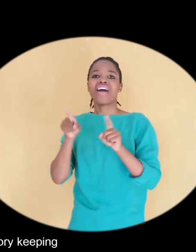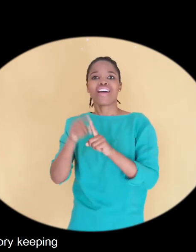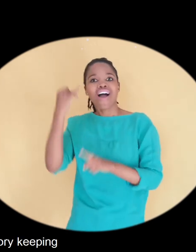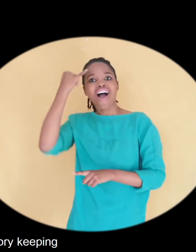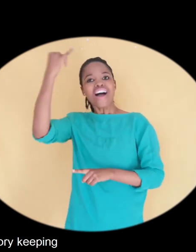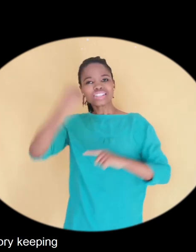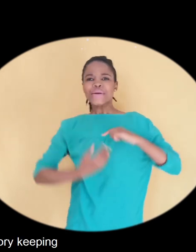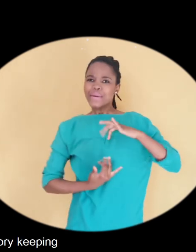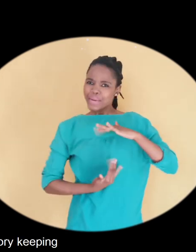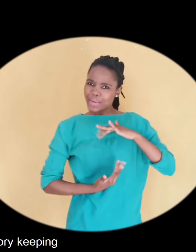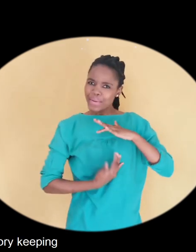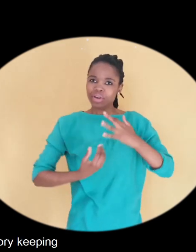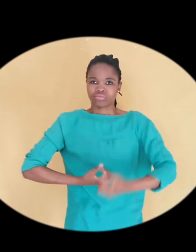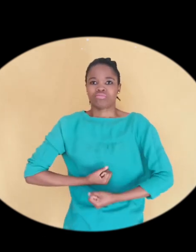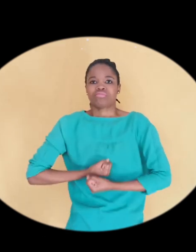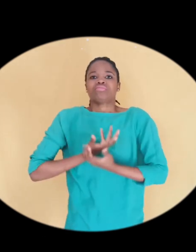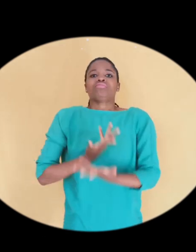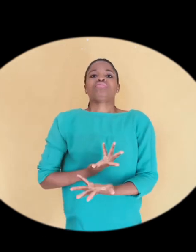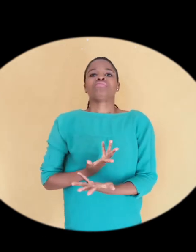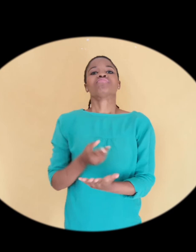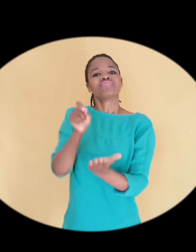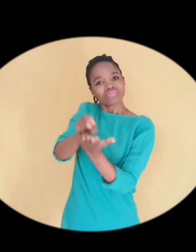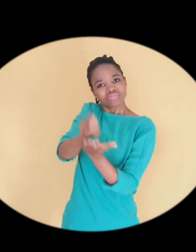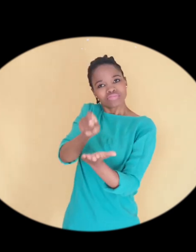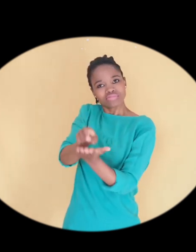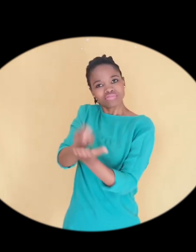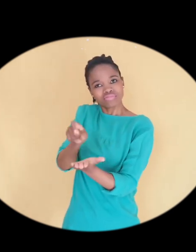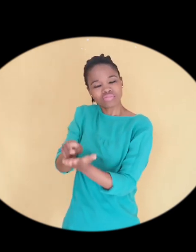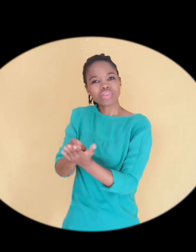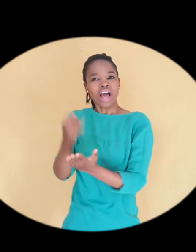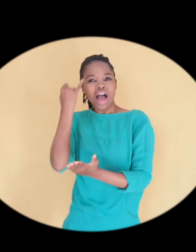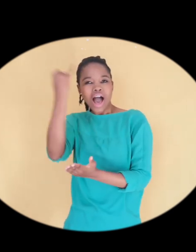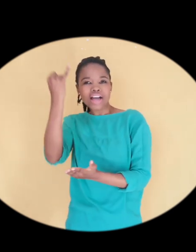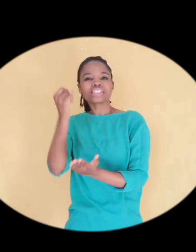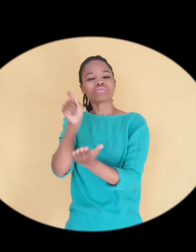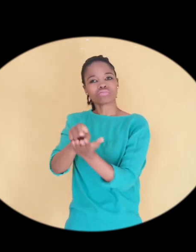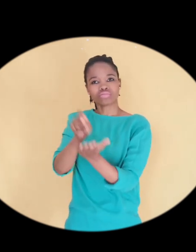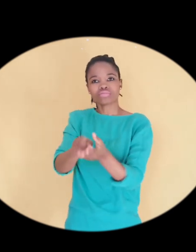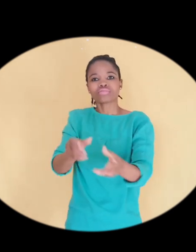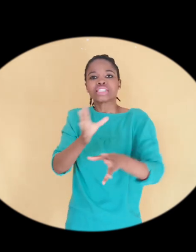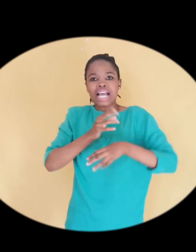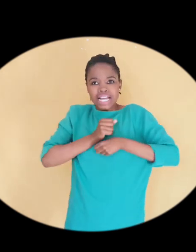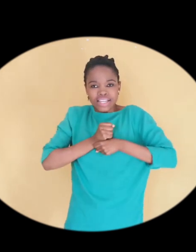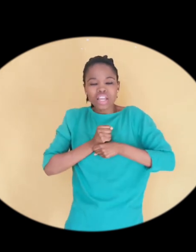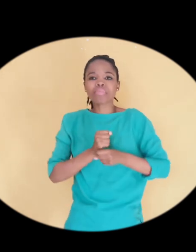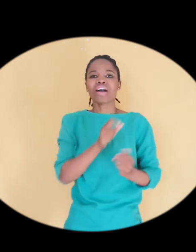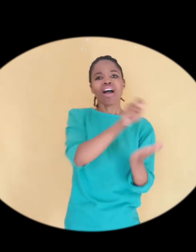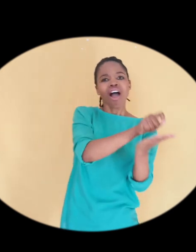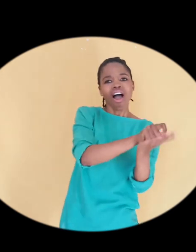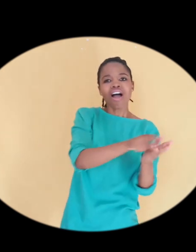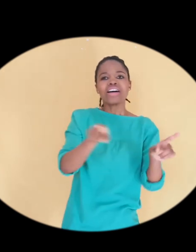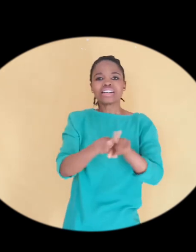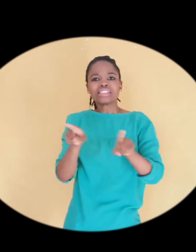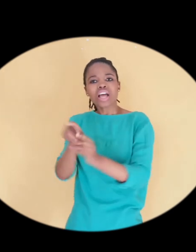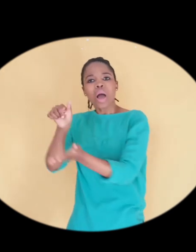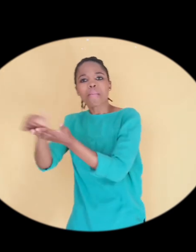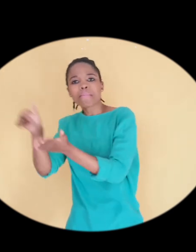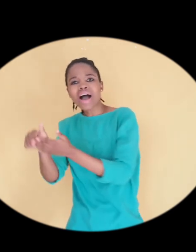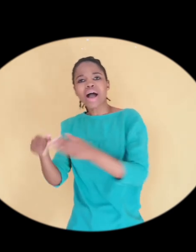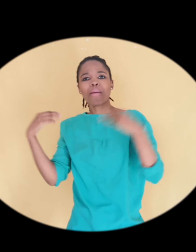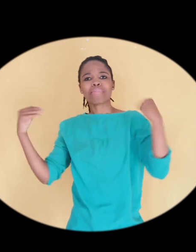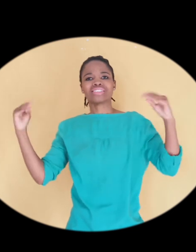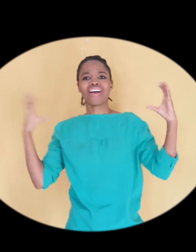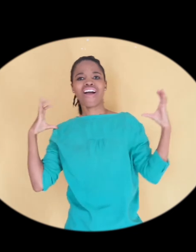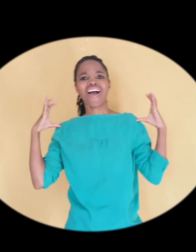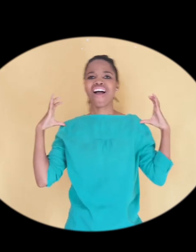story keeping me up that I need to write down. Write it. Just write it in its purest form, and then take it from there. Don't try write while you're trying